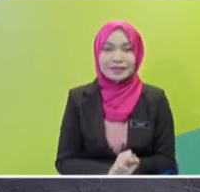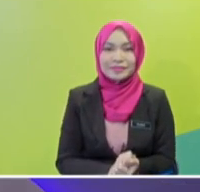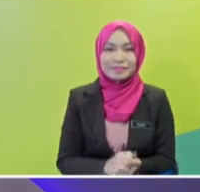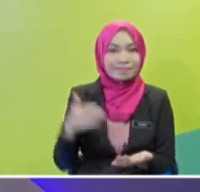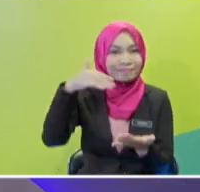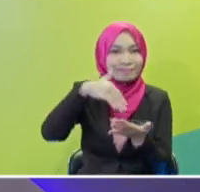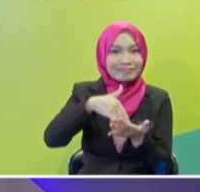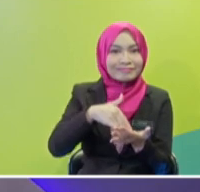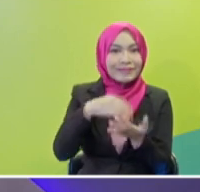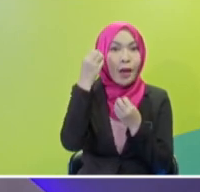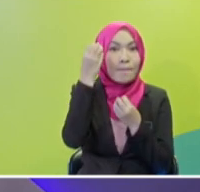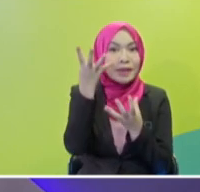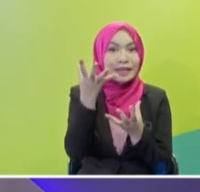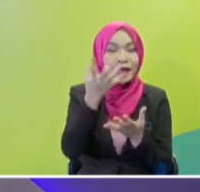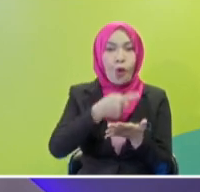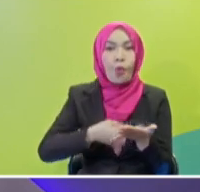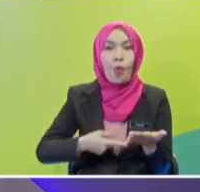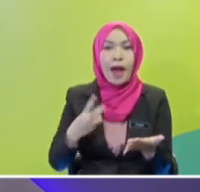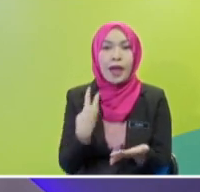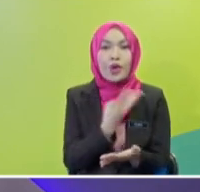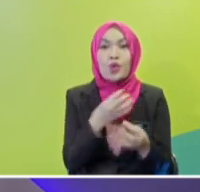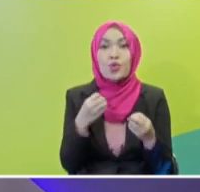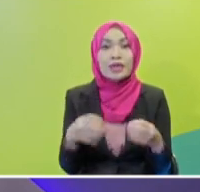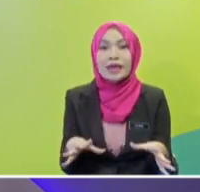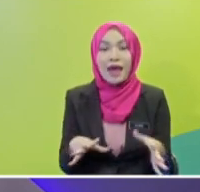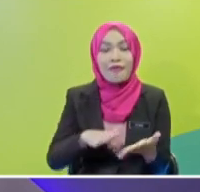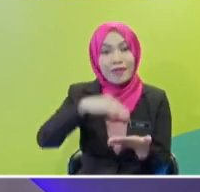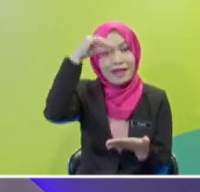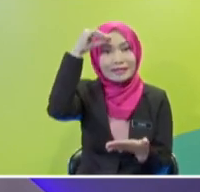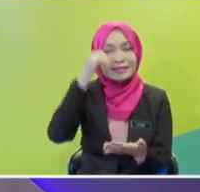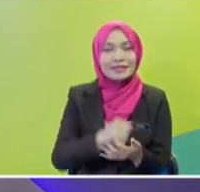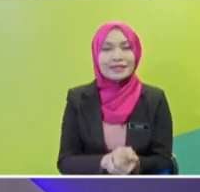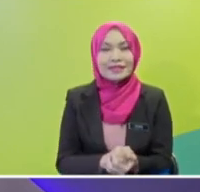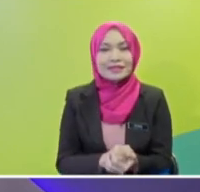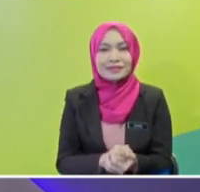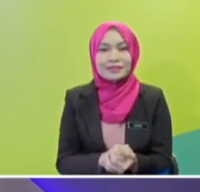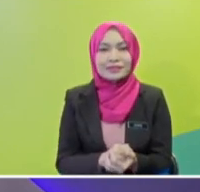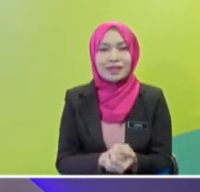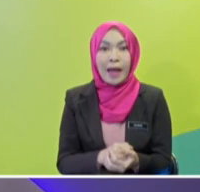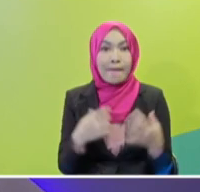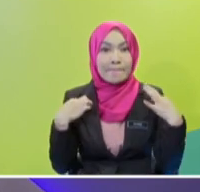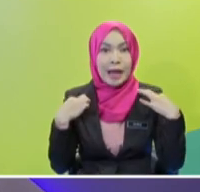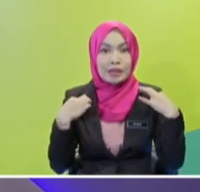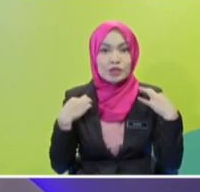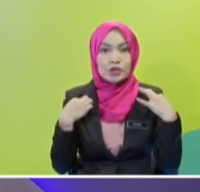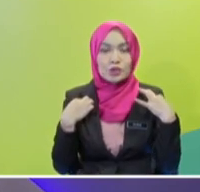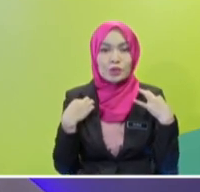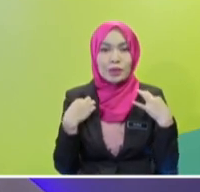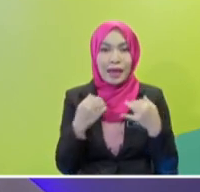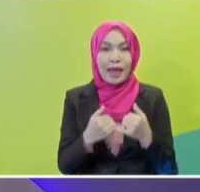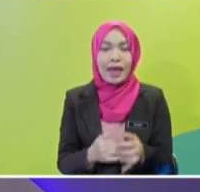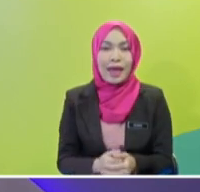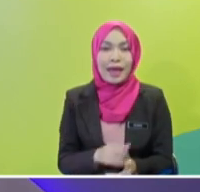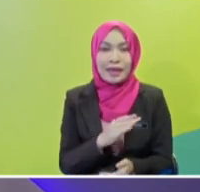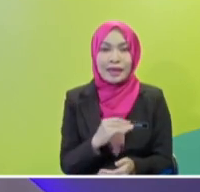have so far we have learned about different clothes that we wear on different occasions and different type of weather. Yeah. We